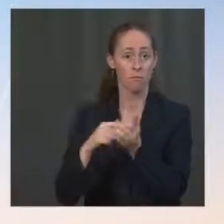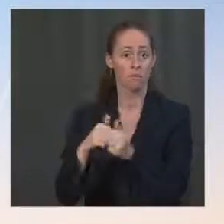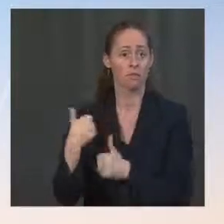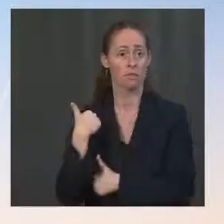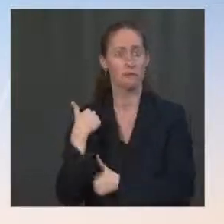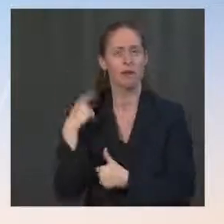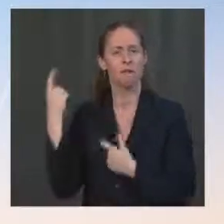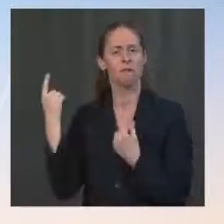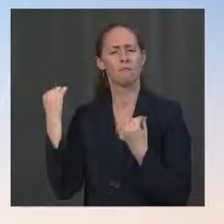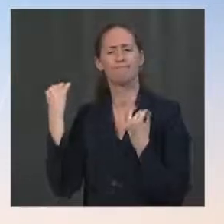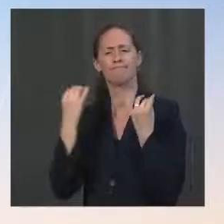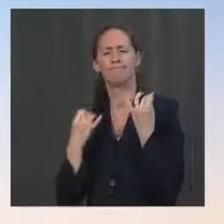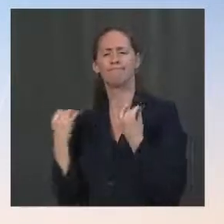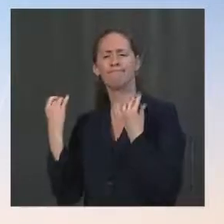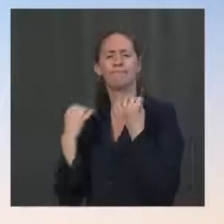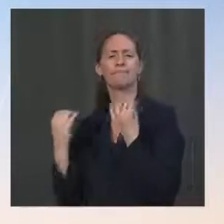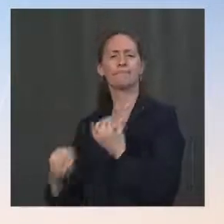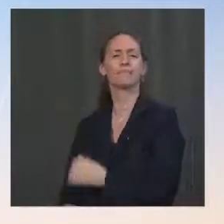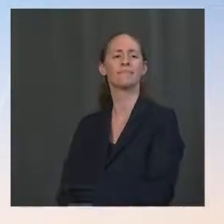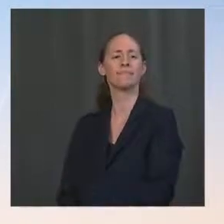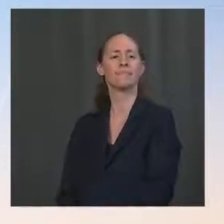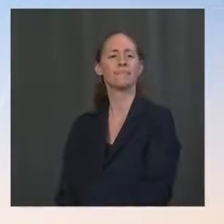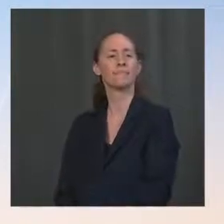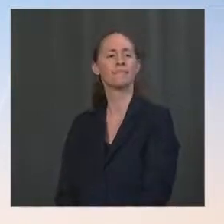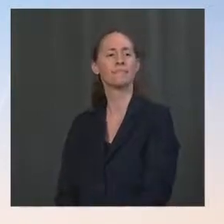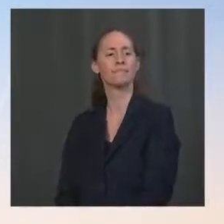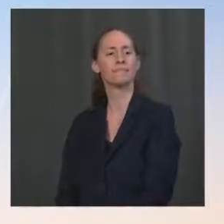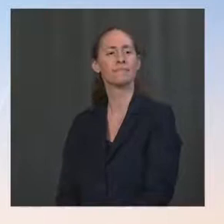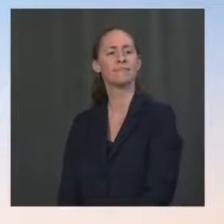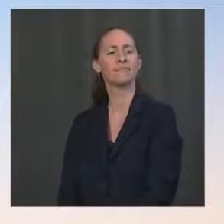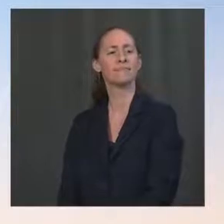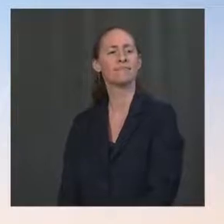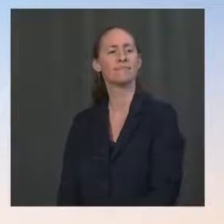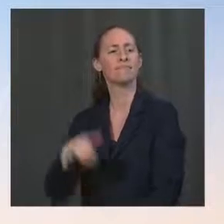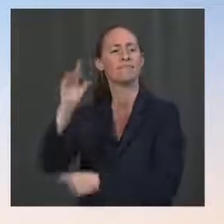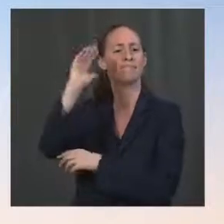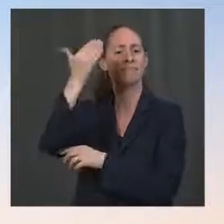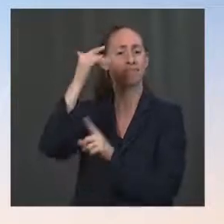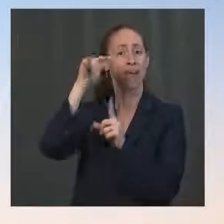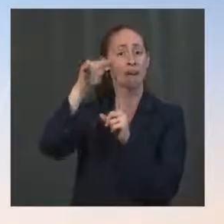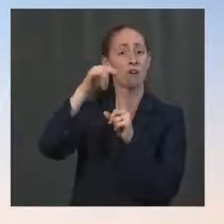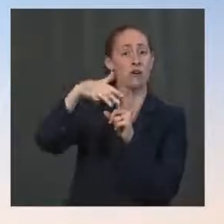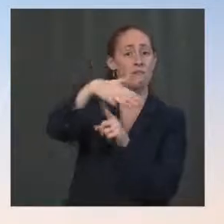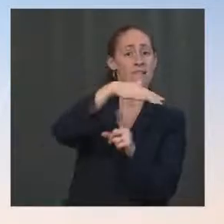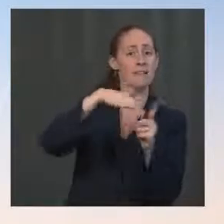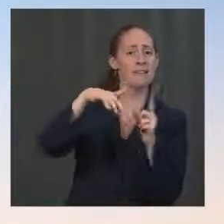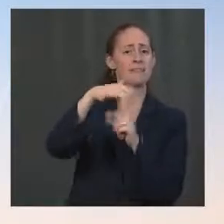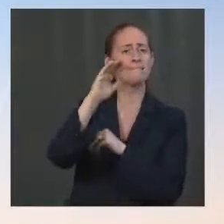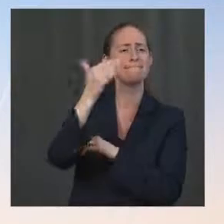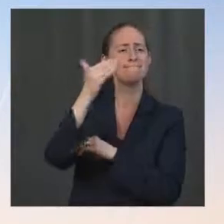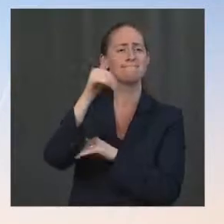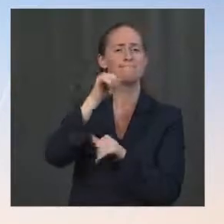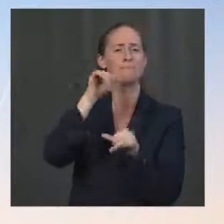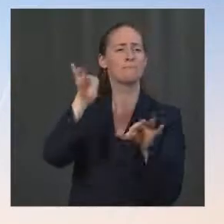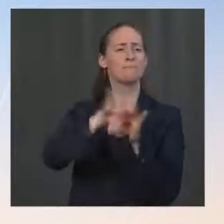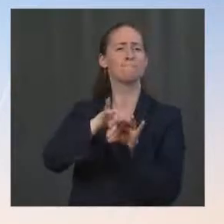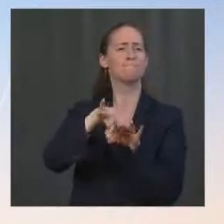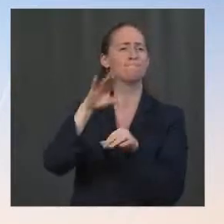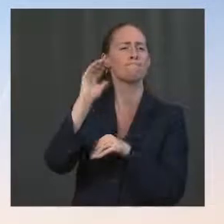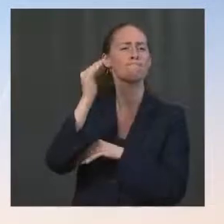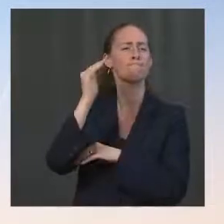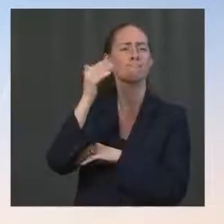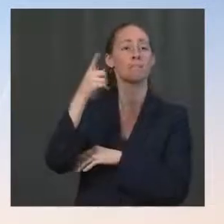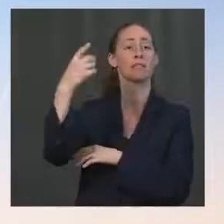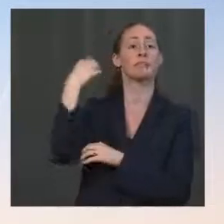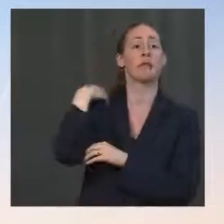Force Base was not much of a value add. I'm curious because General Milley earlier in August said, quote,